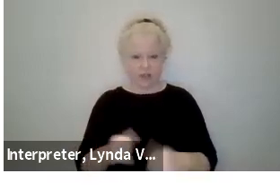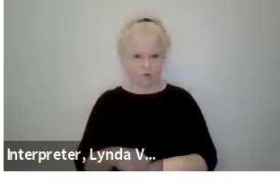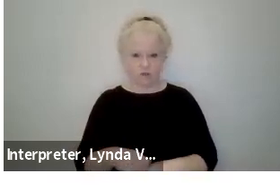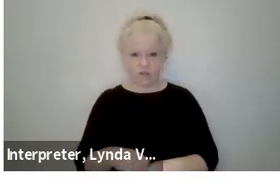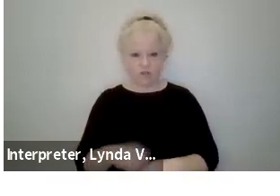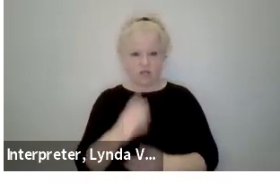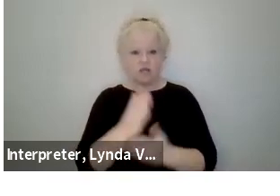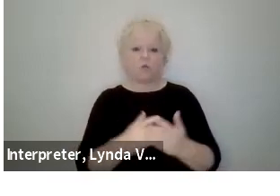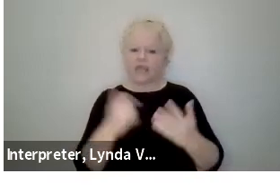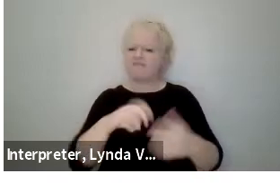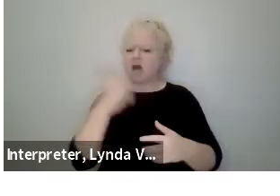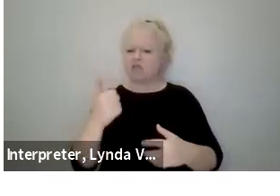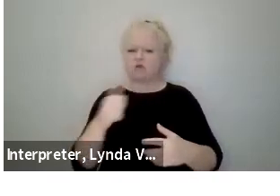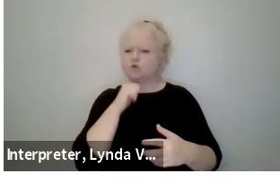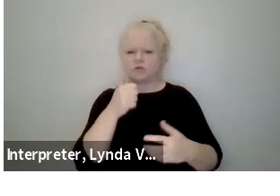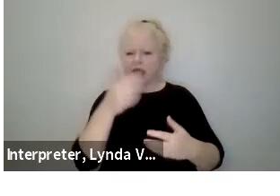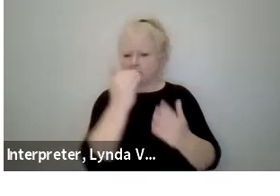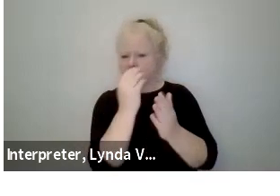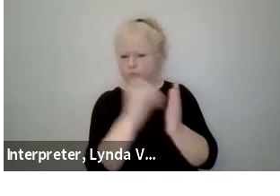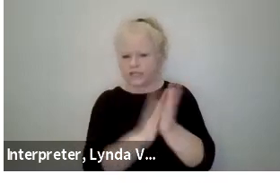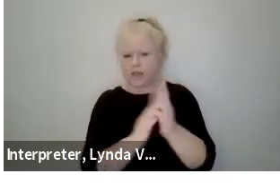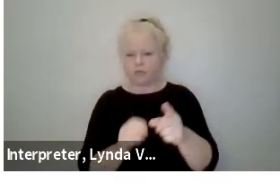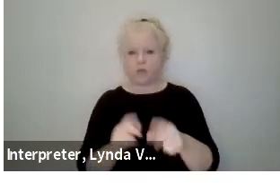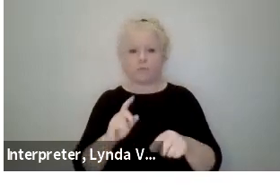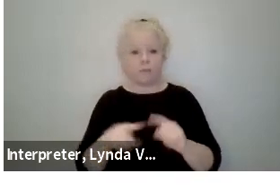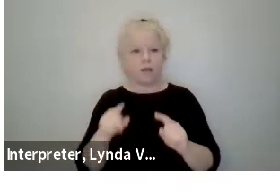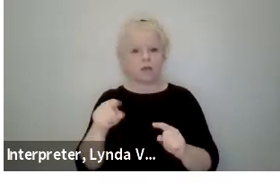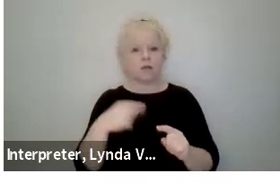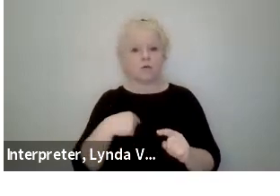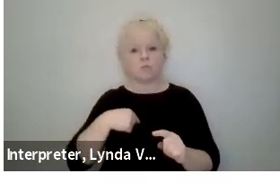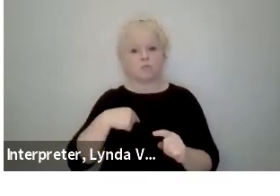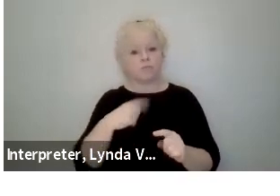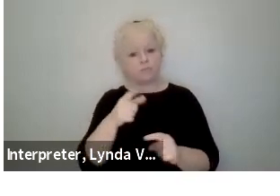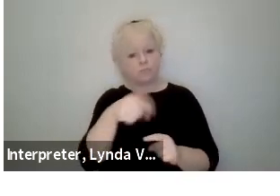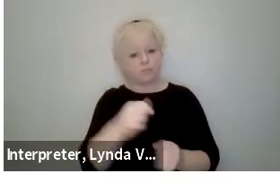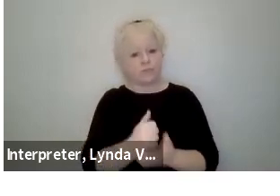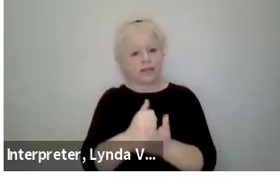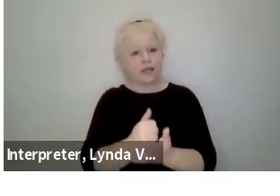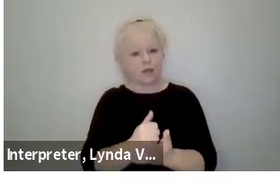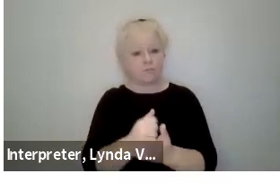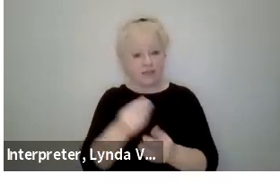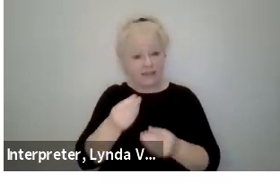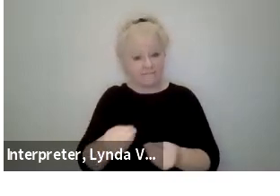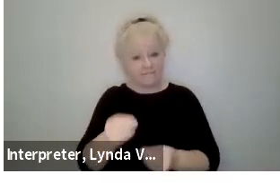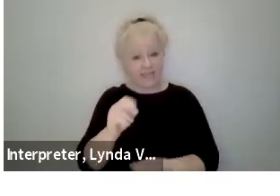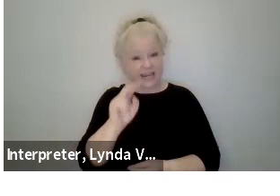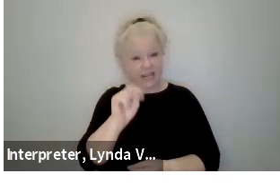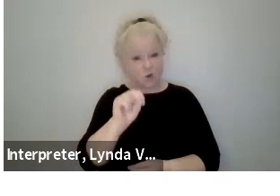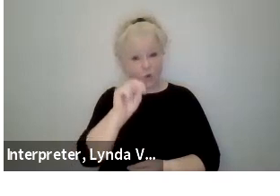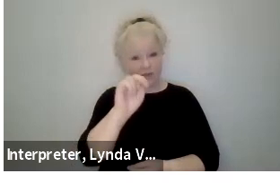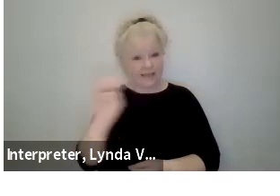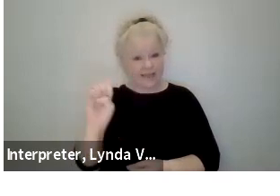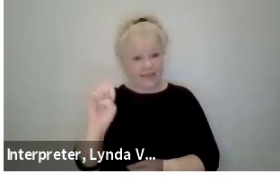not listed today, but MOUs that we've found very helpful for us. Feeding Northeast Florida has been on that list.